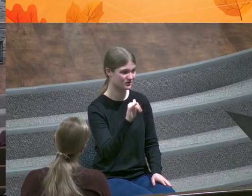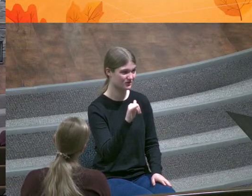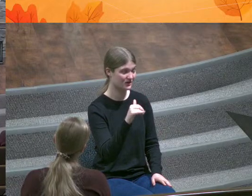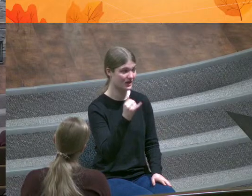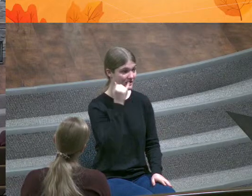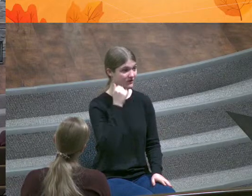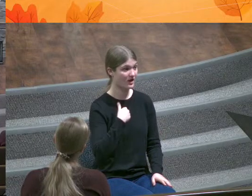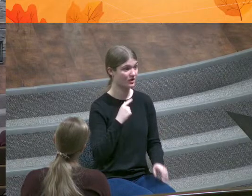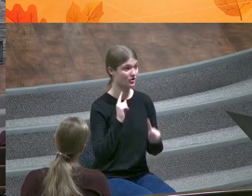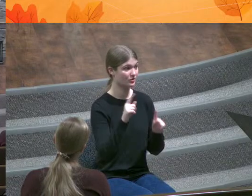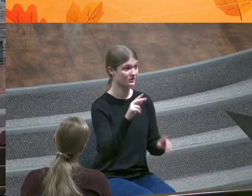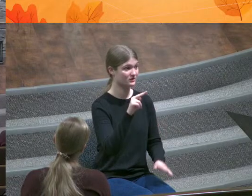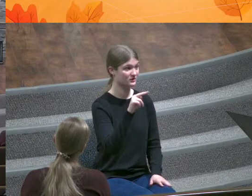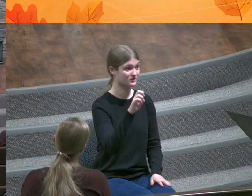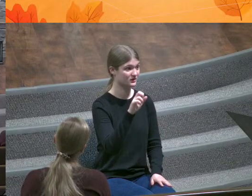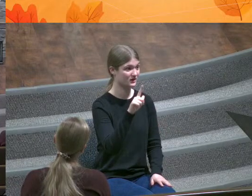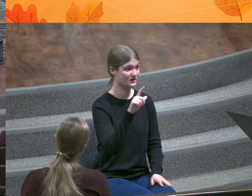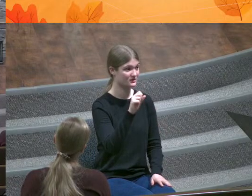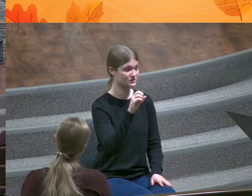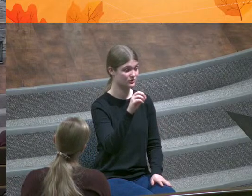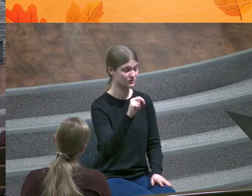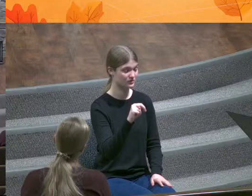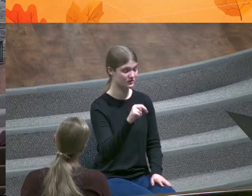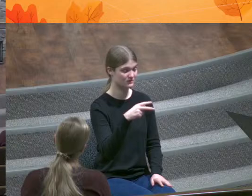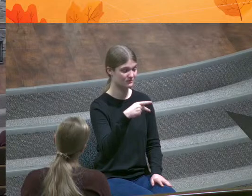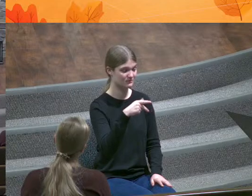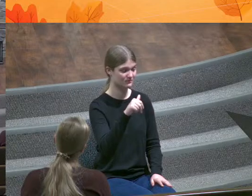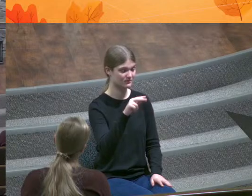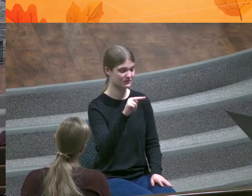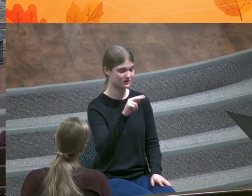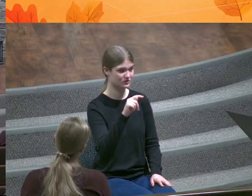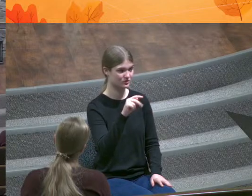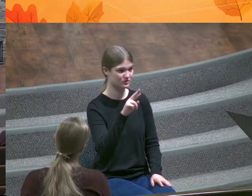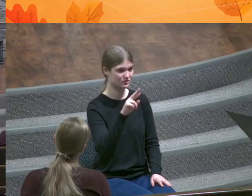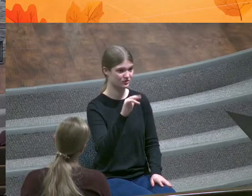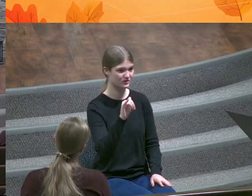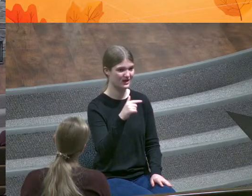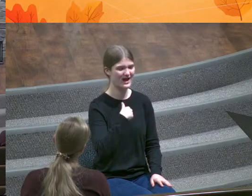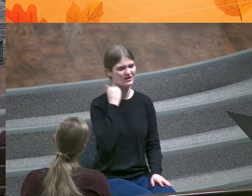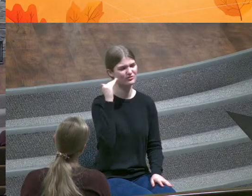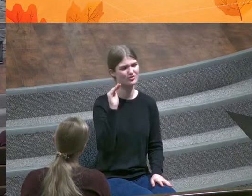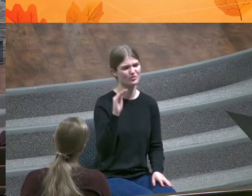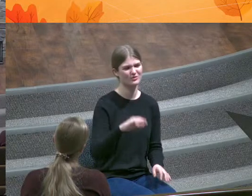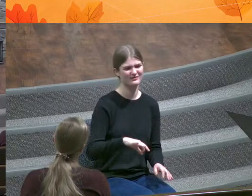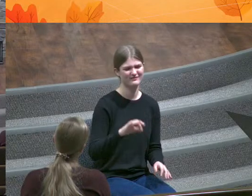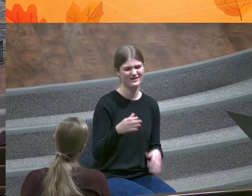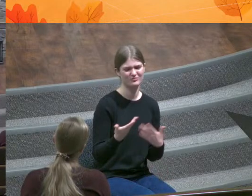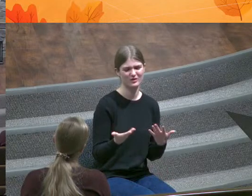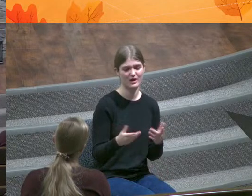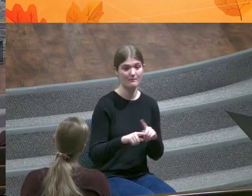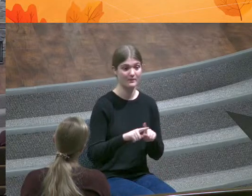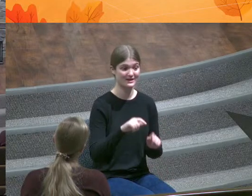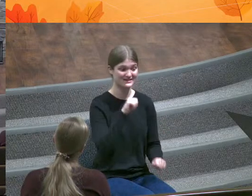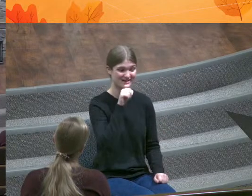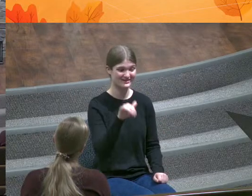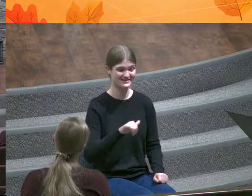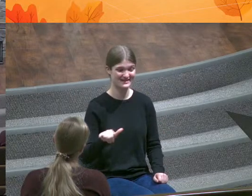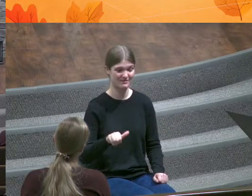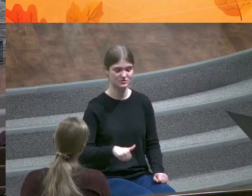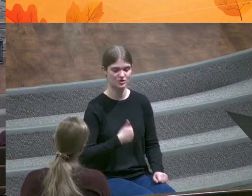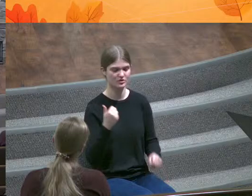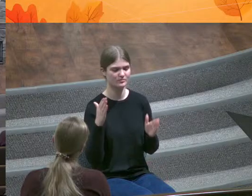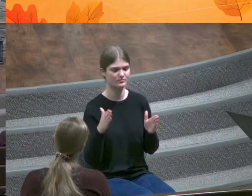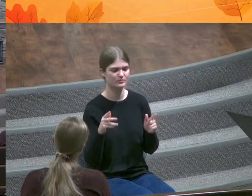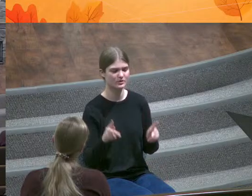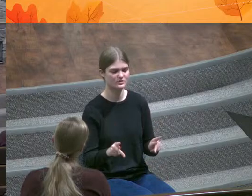pantry, I don't know what I find, but it's not necessarily the same thing that I'd find in Wyatt's pantry or